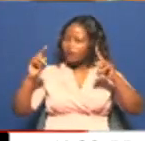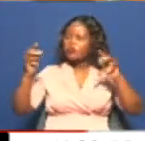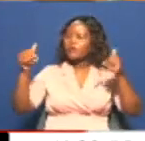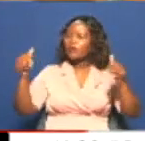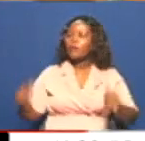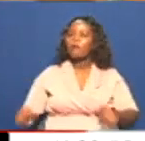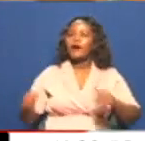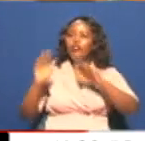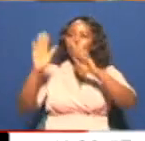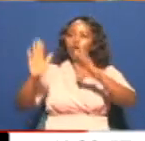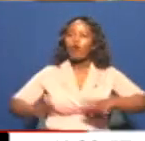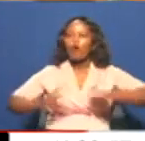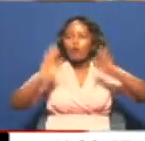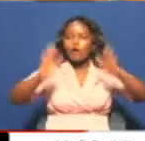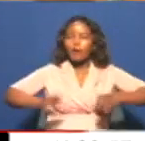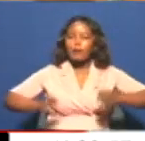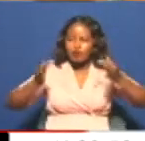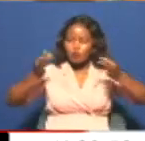have officially started.